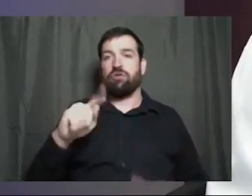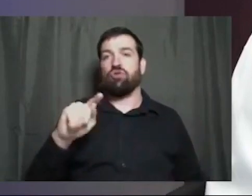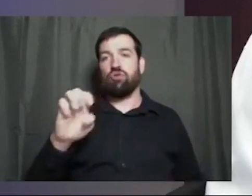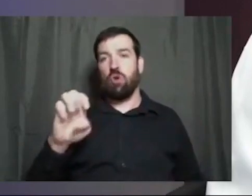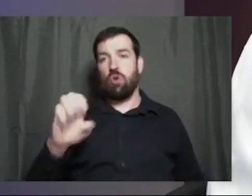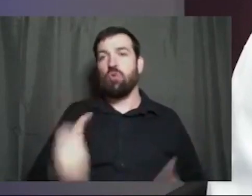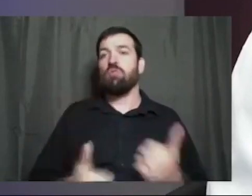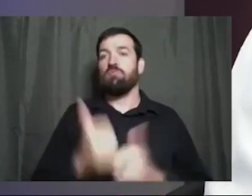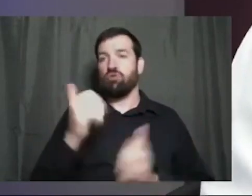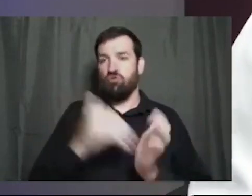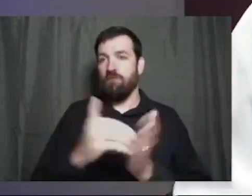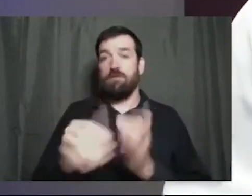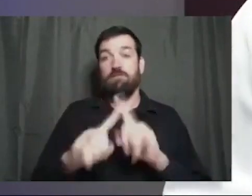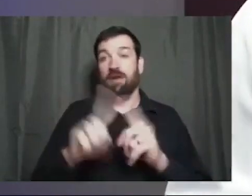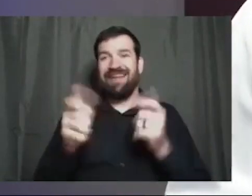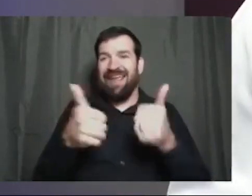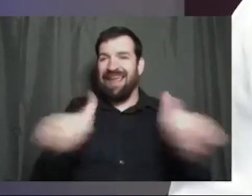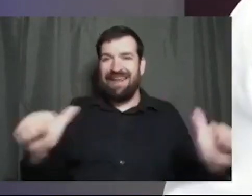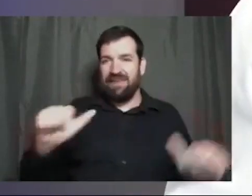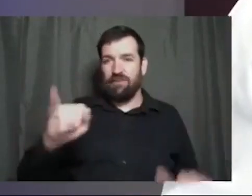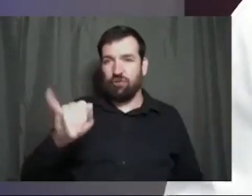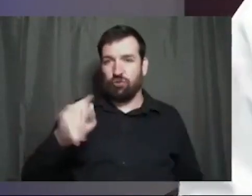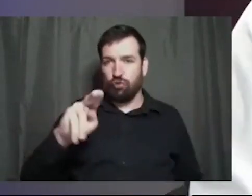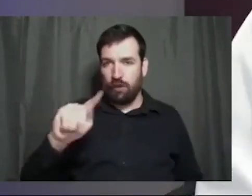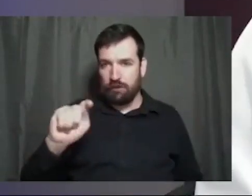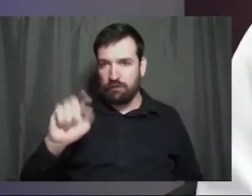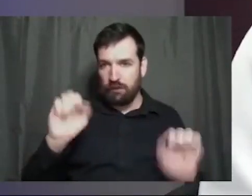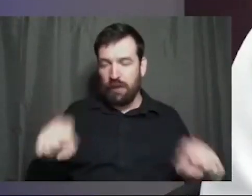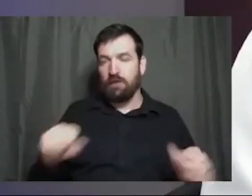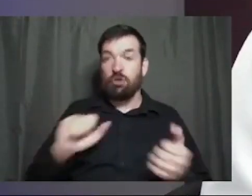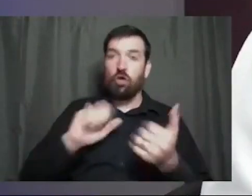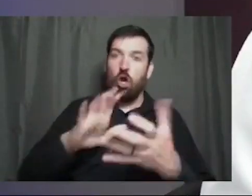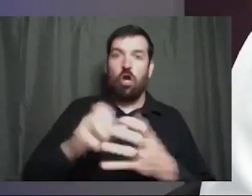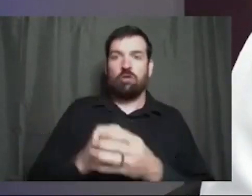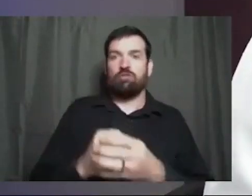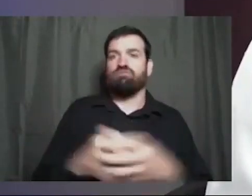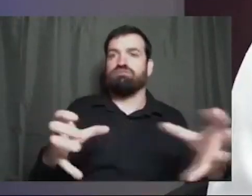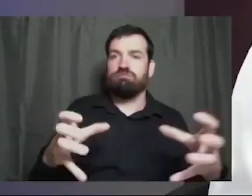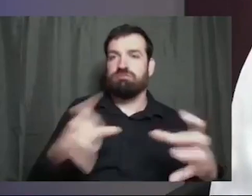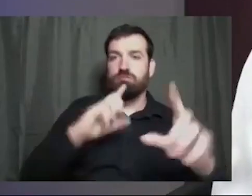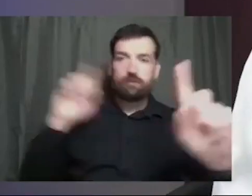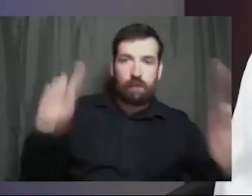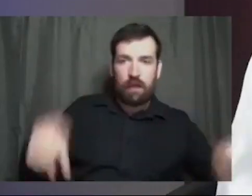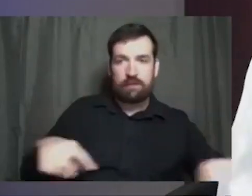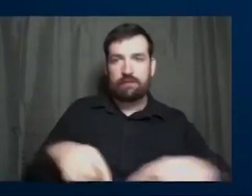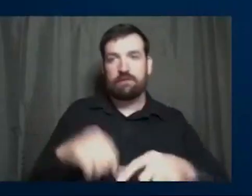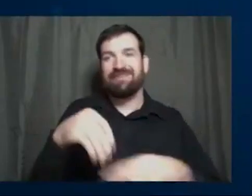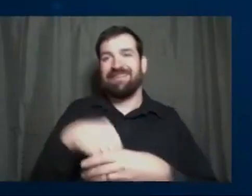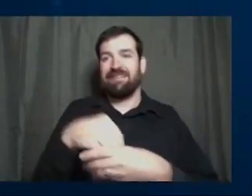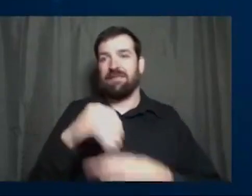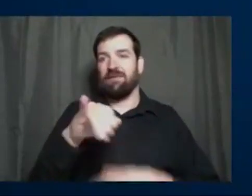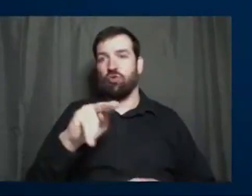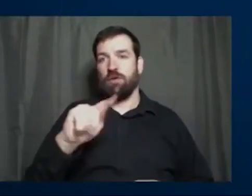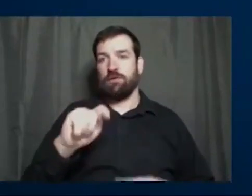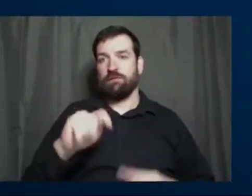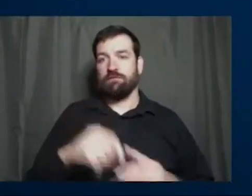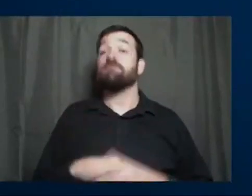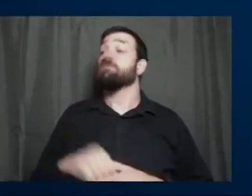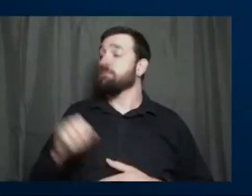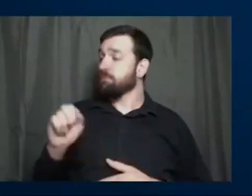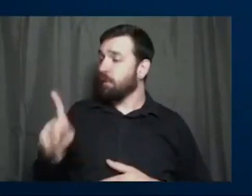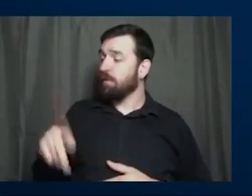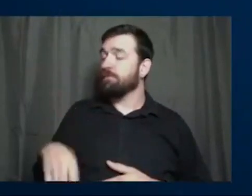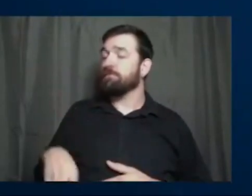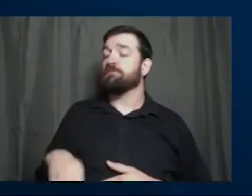joint, and it creates this acute inflammatory response in the joint. All right, Ruthie wants to